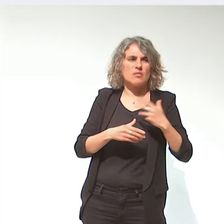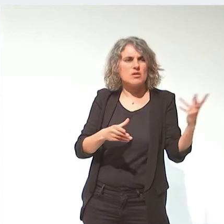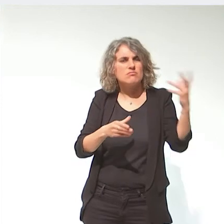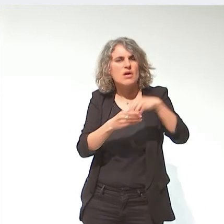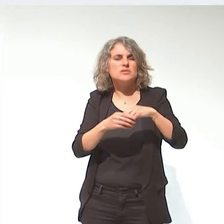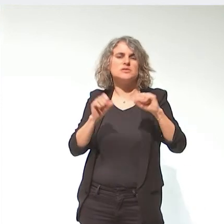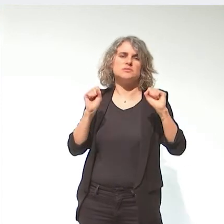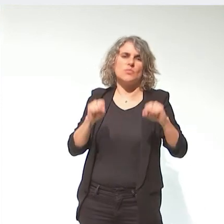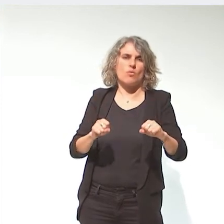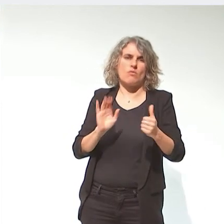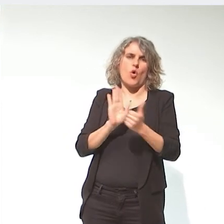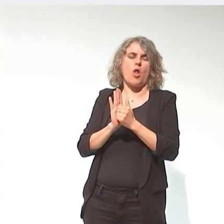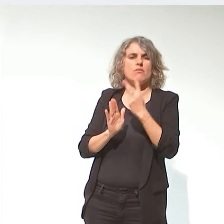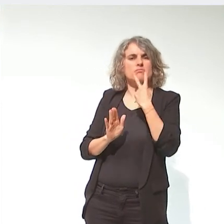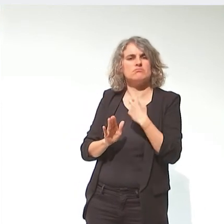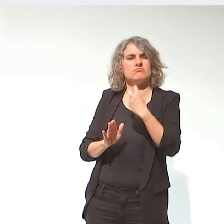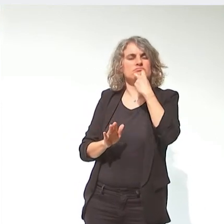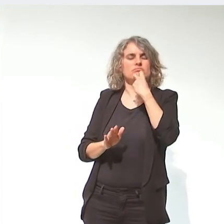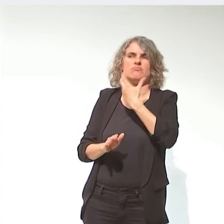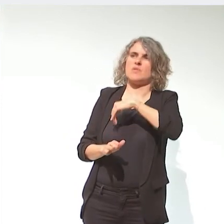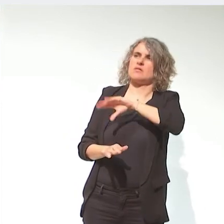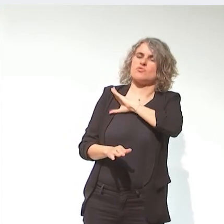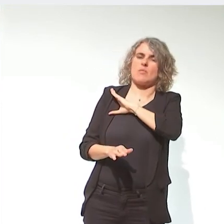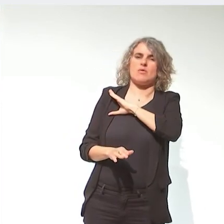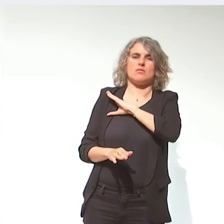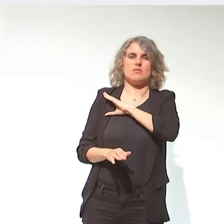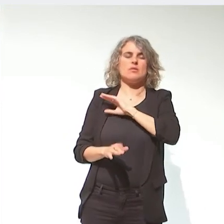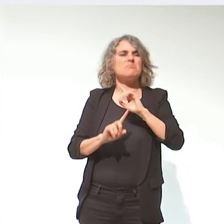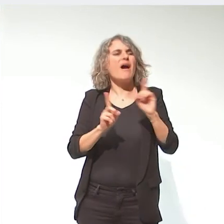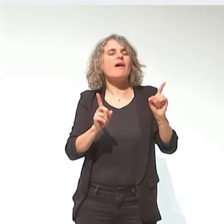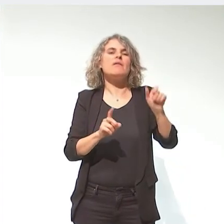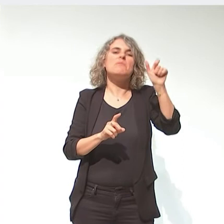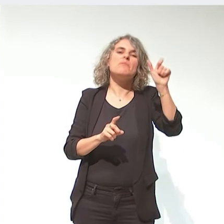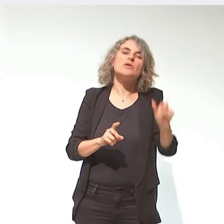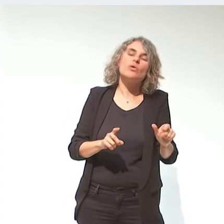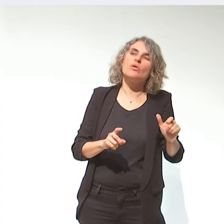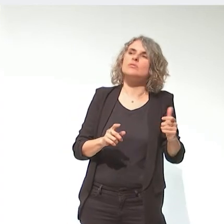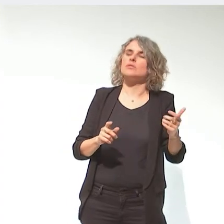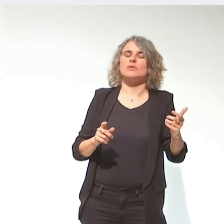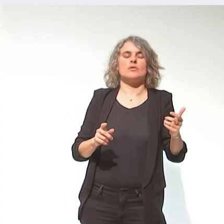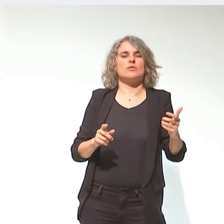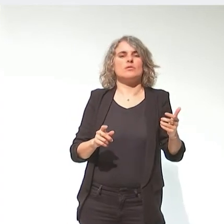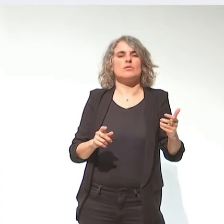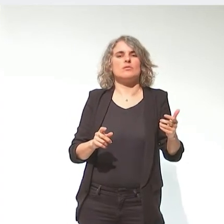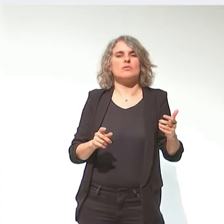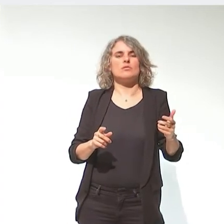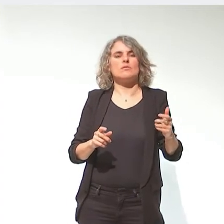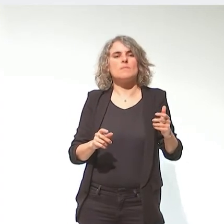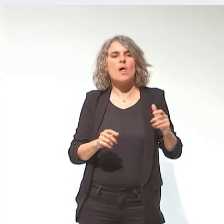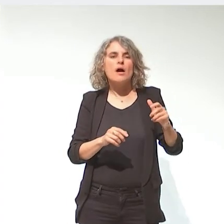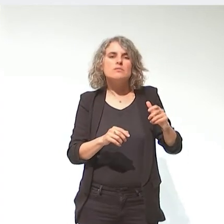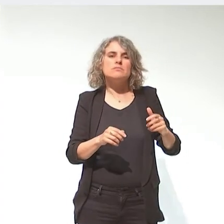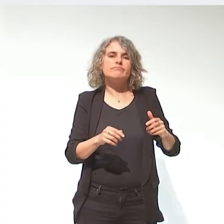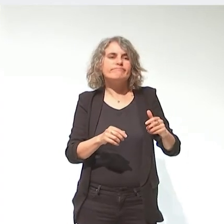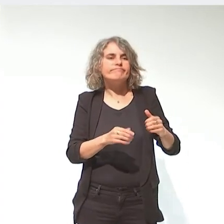only getting benefits. And also in our primary and